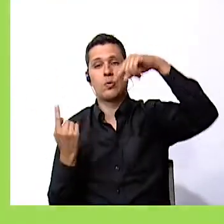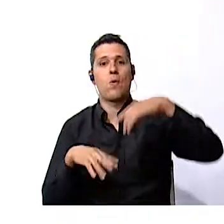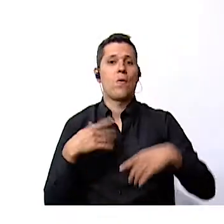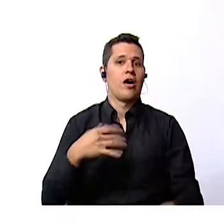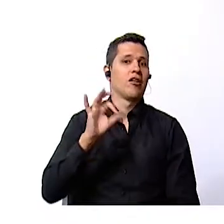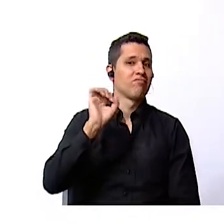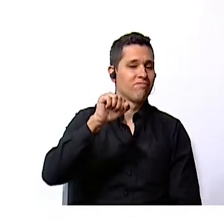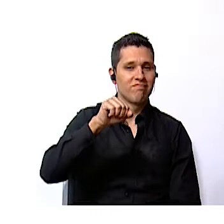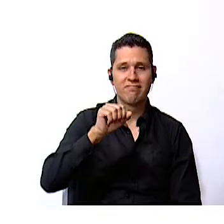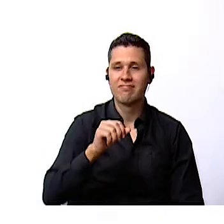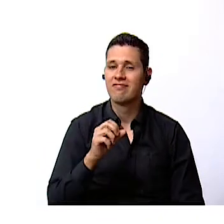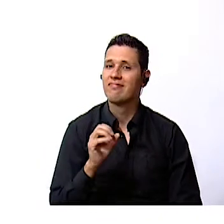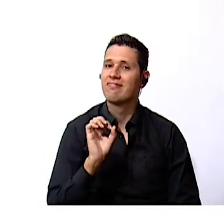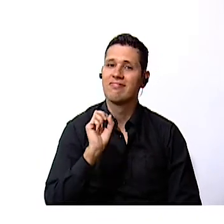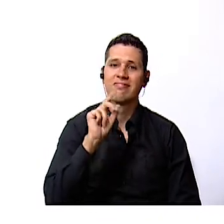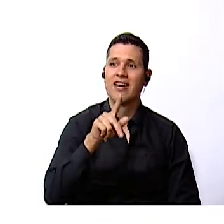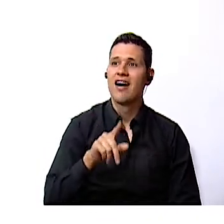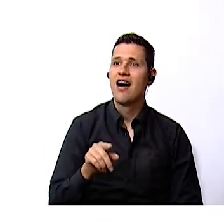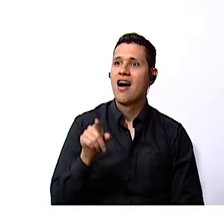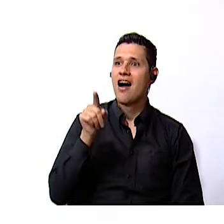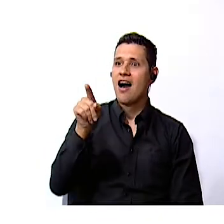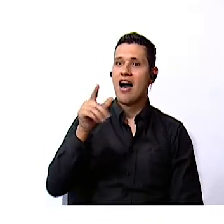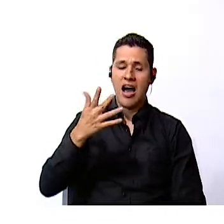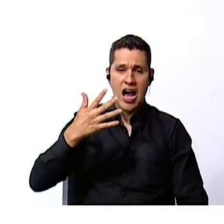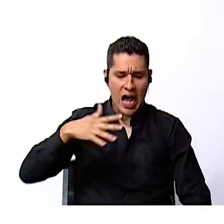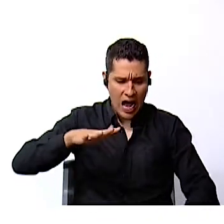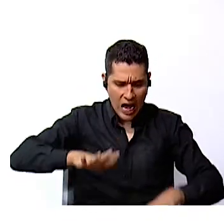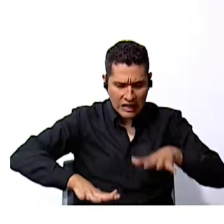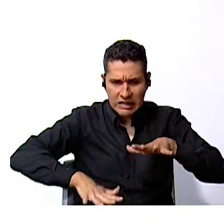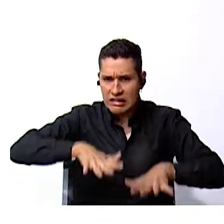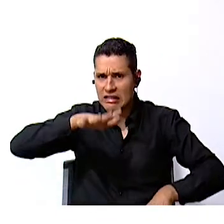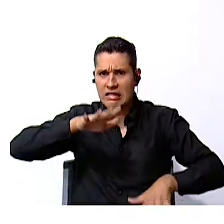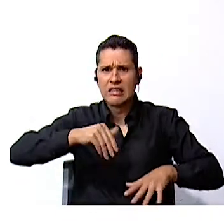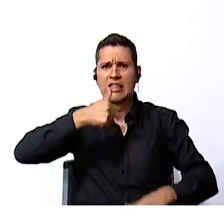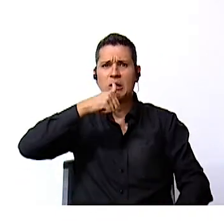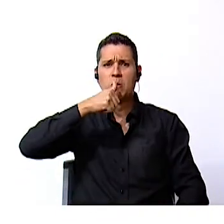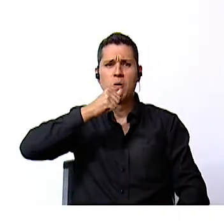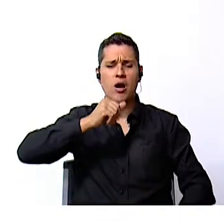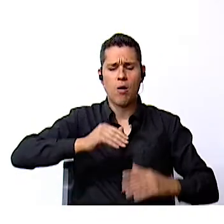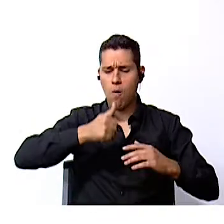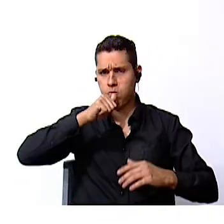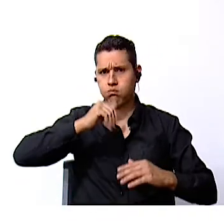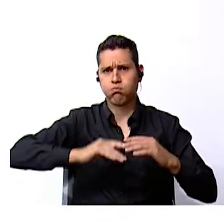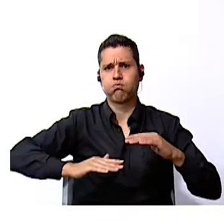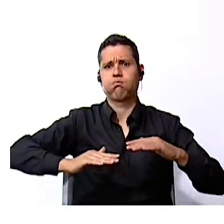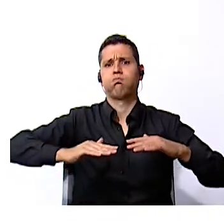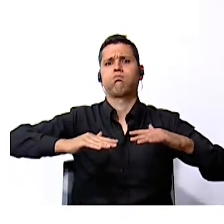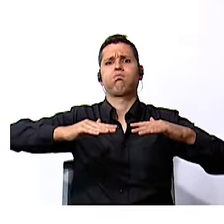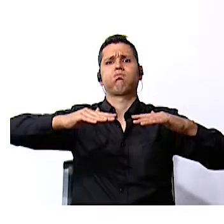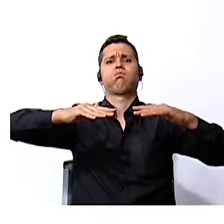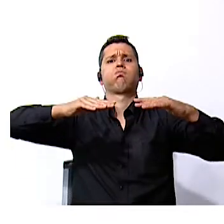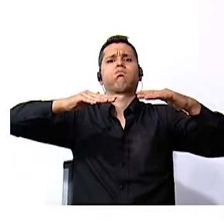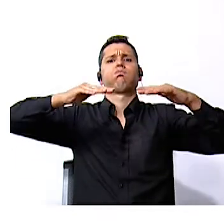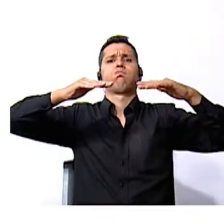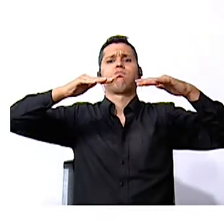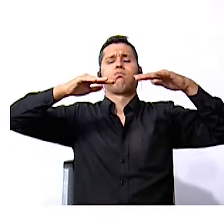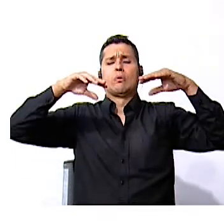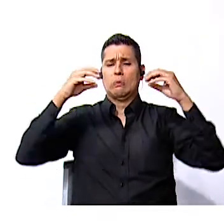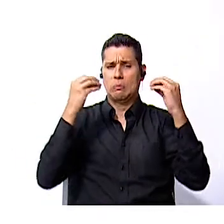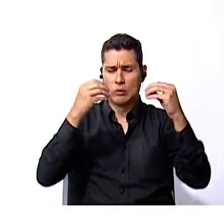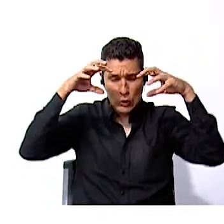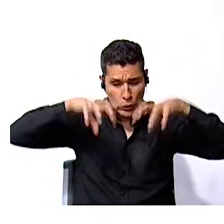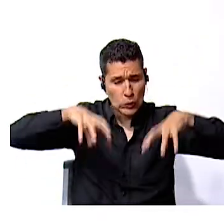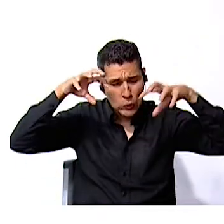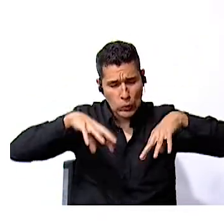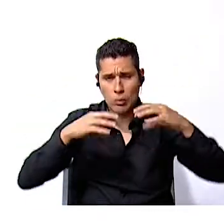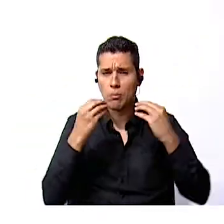Good. Okay. Oops. There's water everywhere. It's raining too much. It's